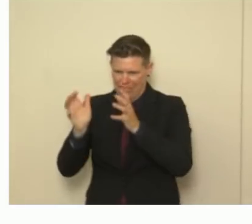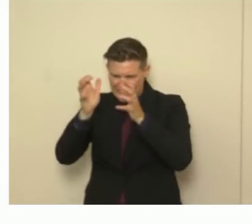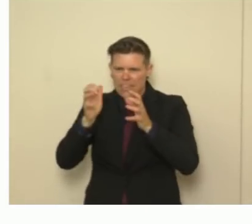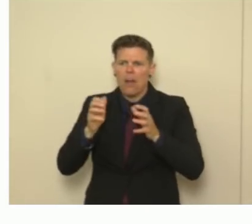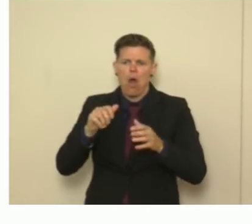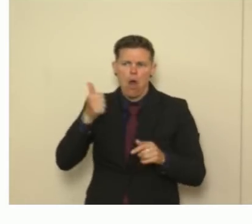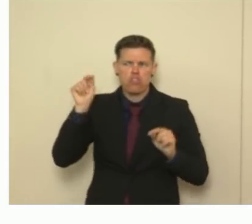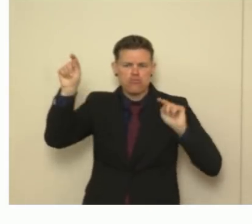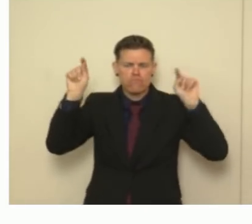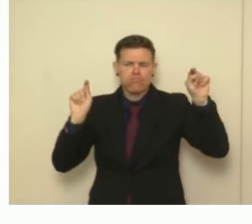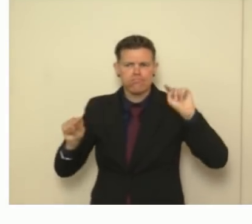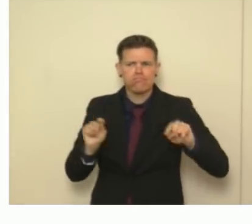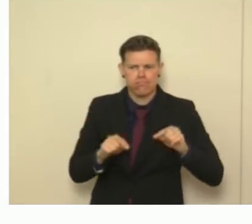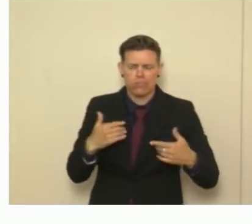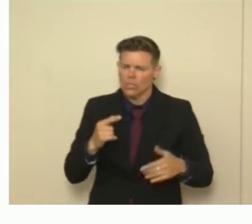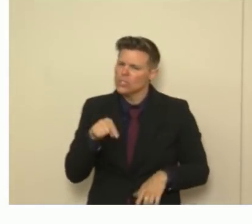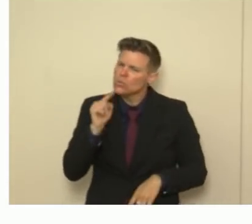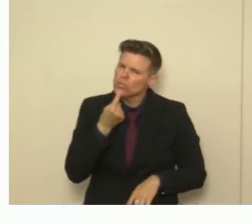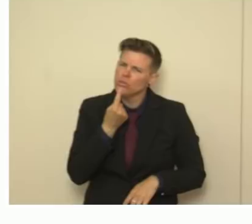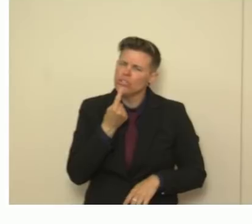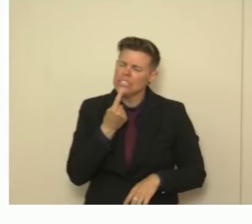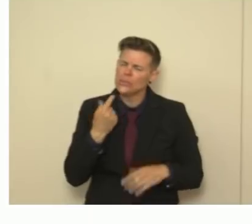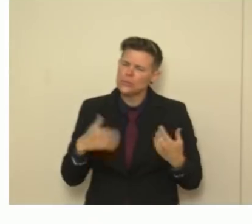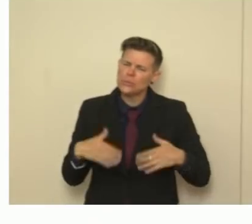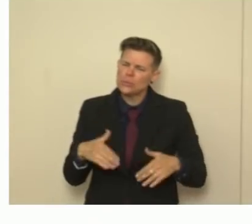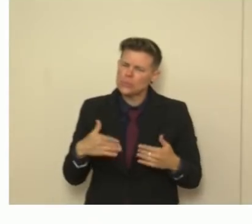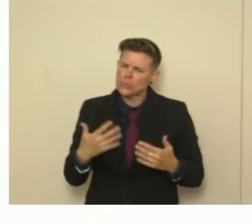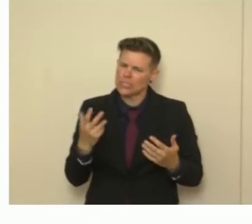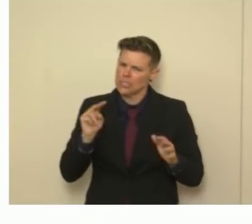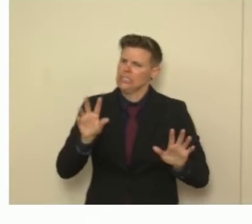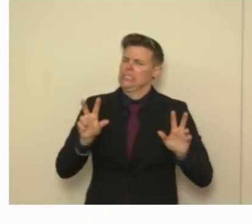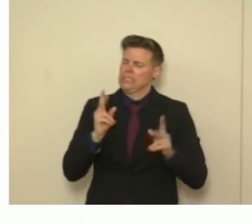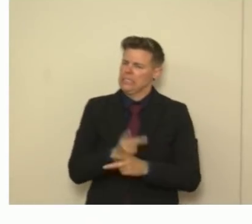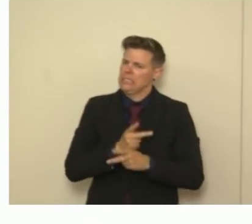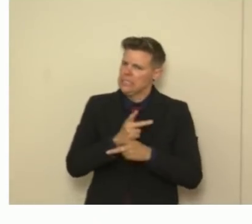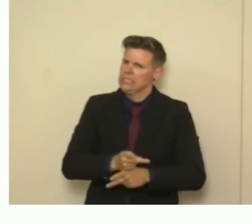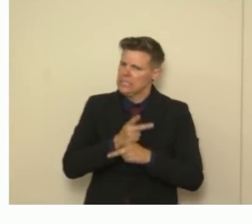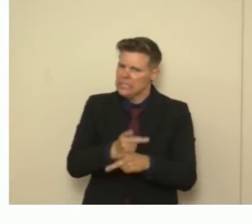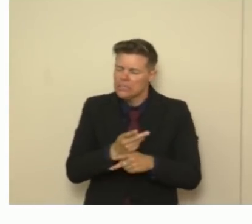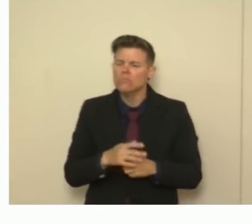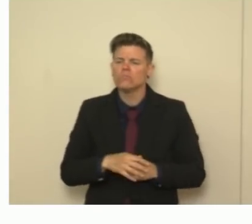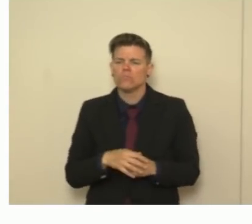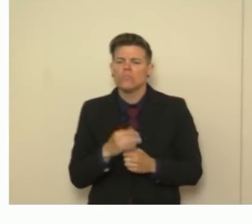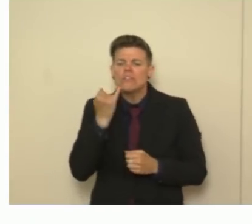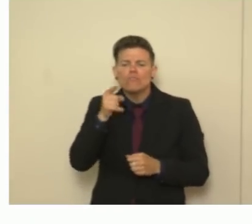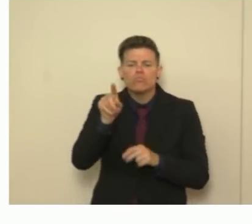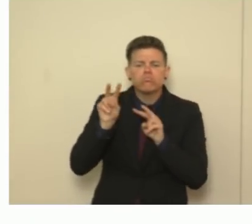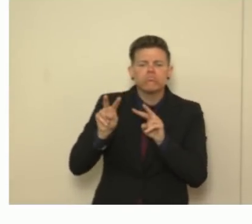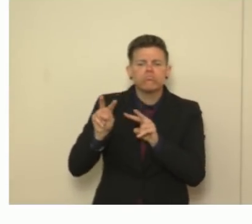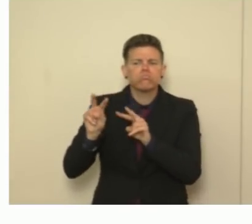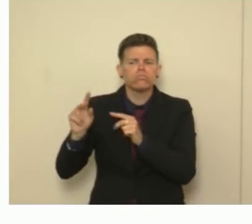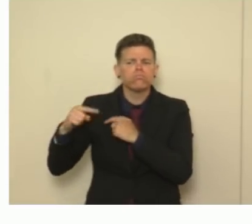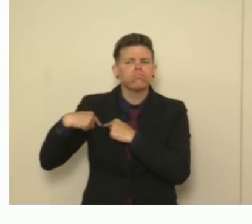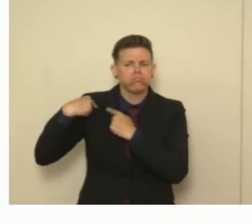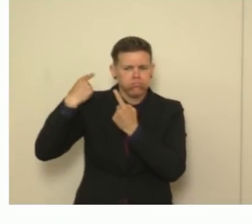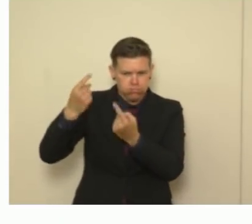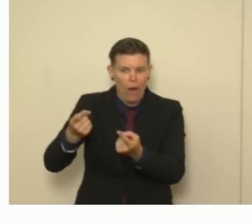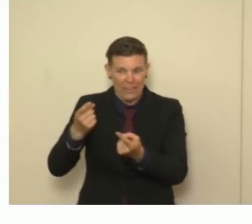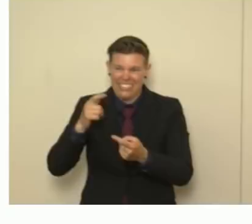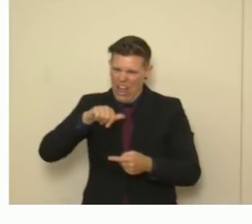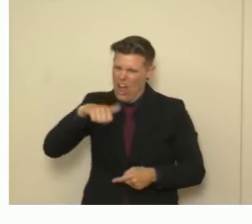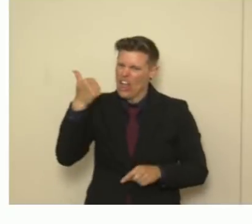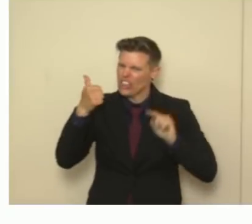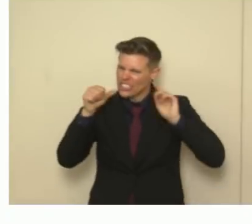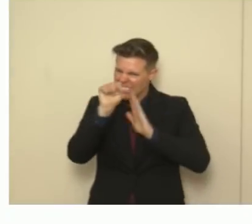and very, very serious news. And again, if you watch the news, you know this is happening elsewhere. Another question